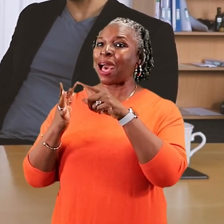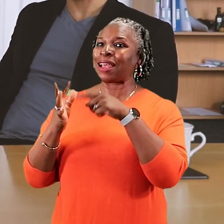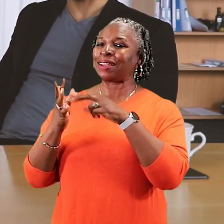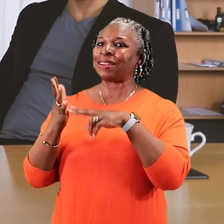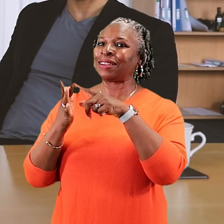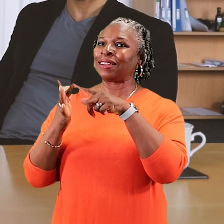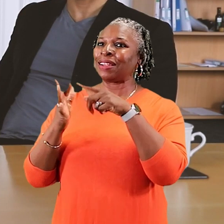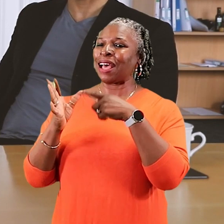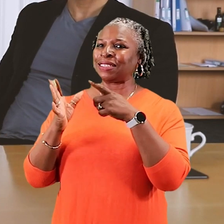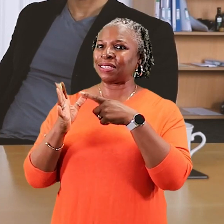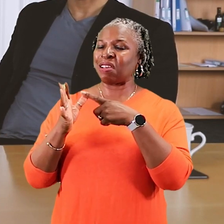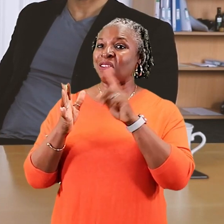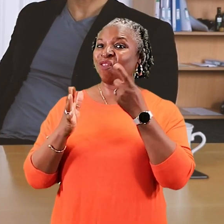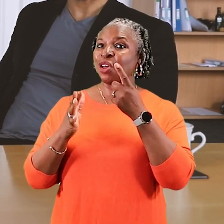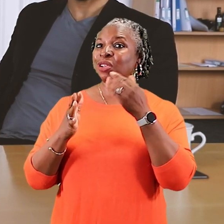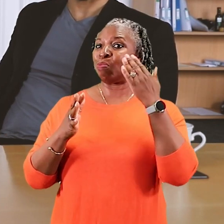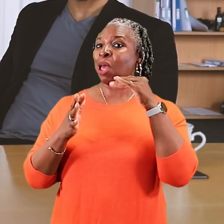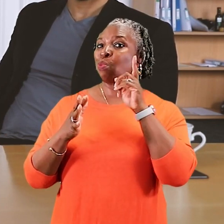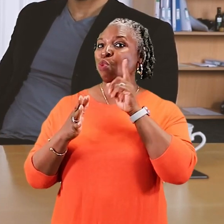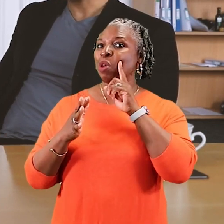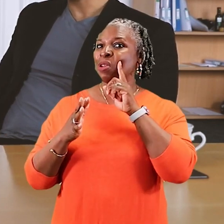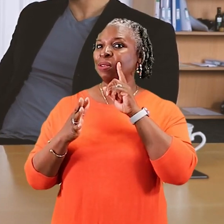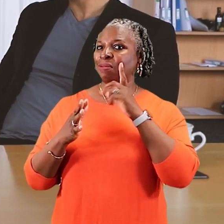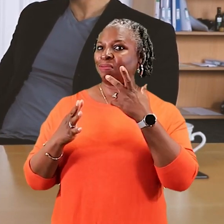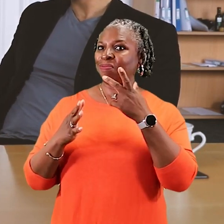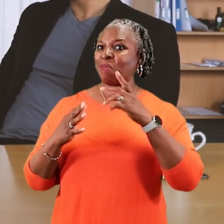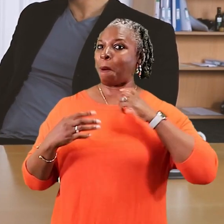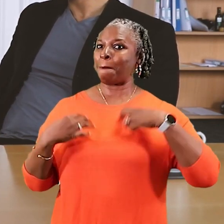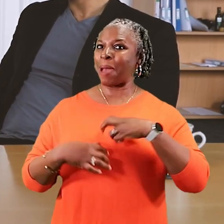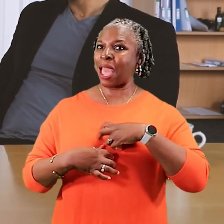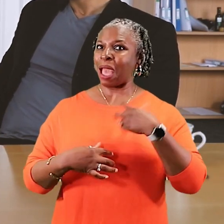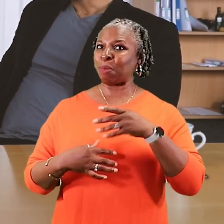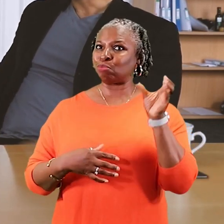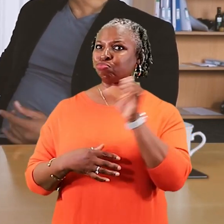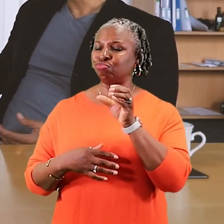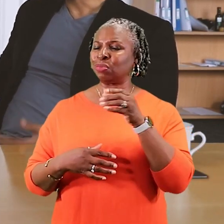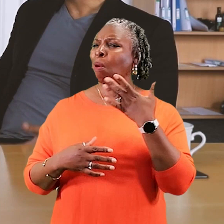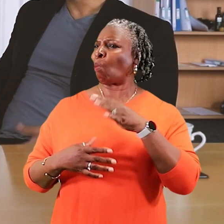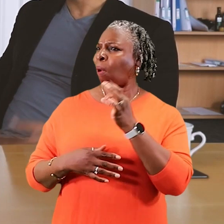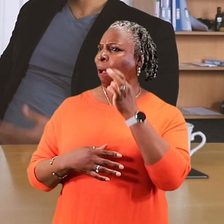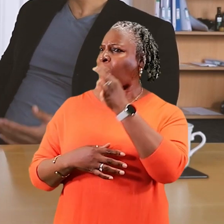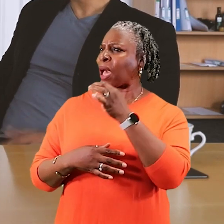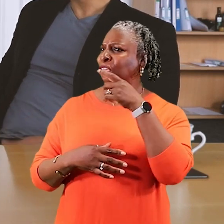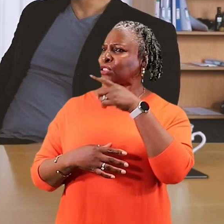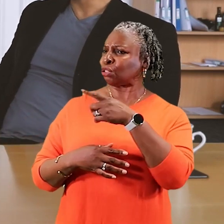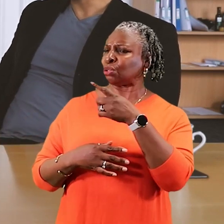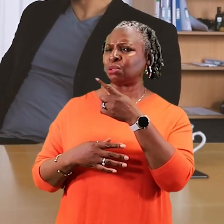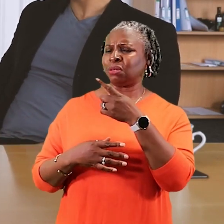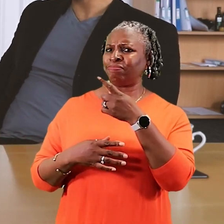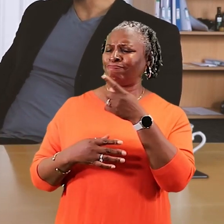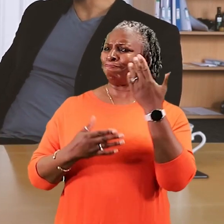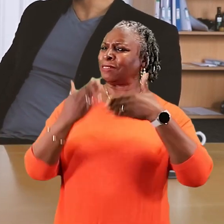and black mayor to be elected in the city's history. Hi, Joanne. Hi, Laurence. I just wanted to ask you, in light of the